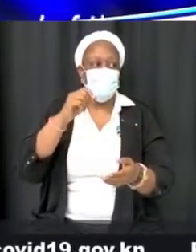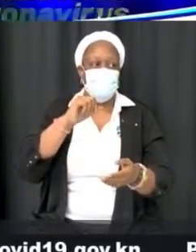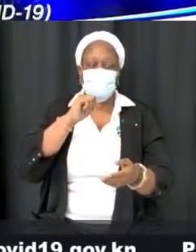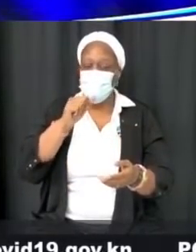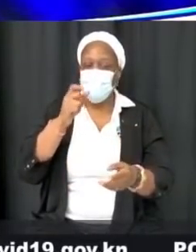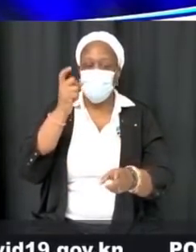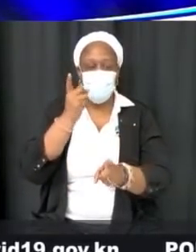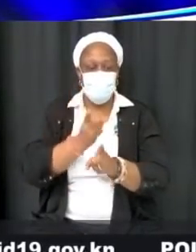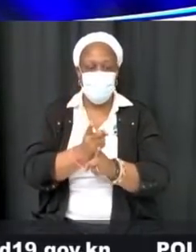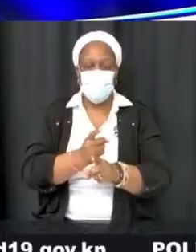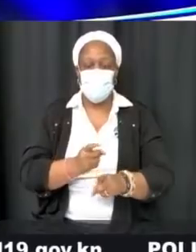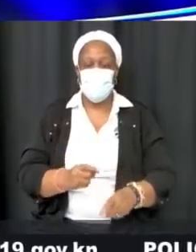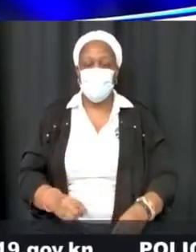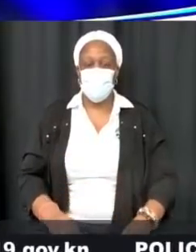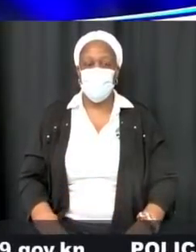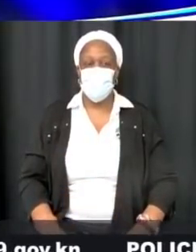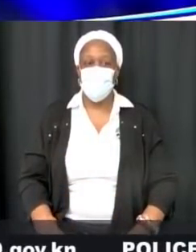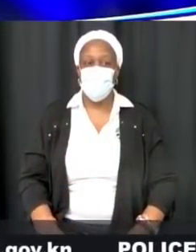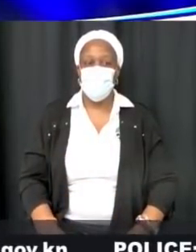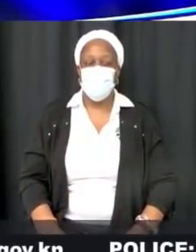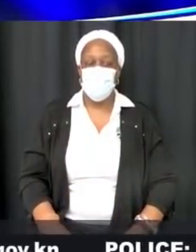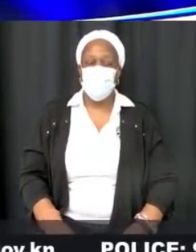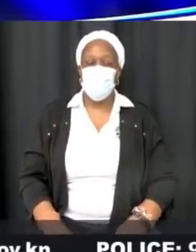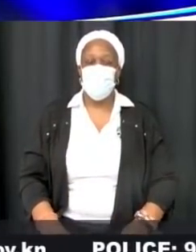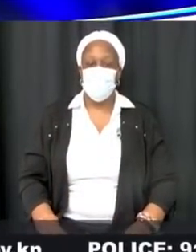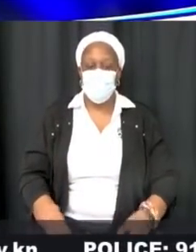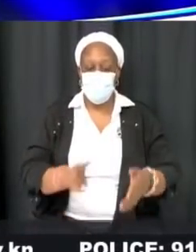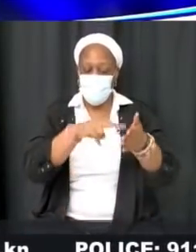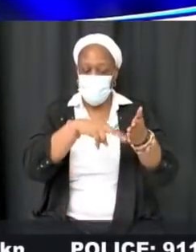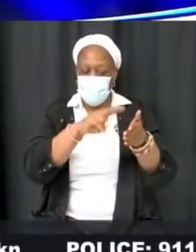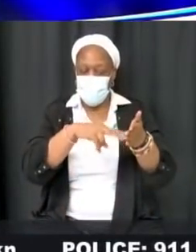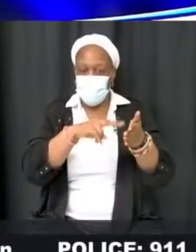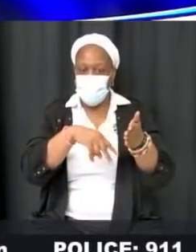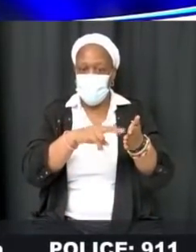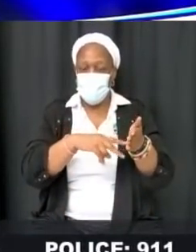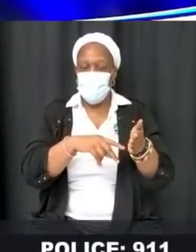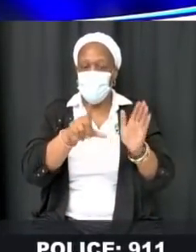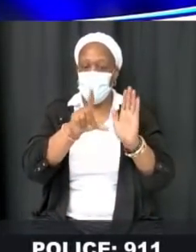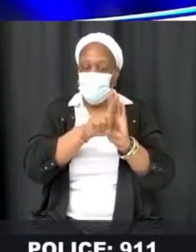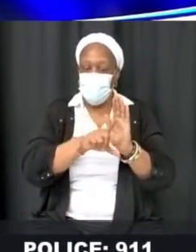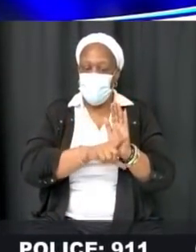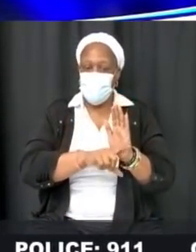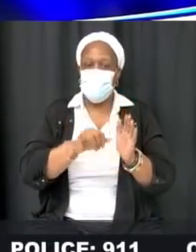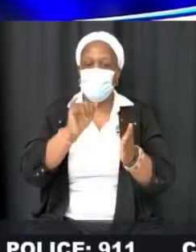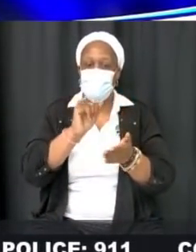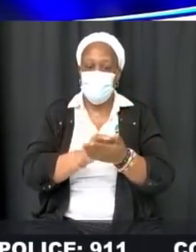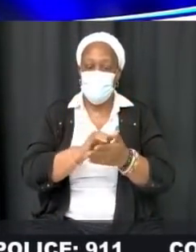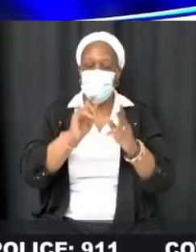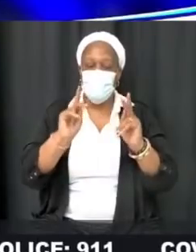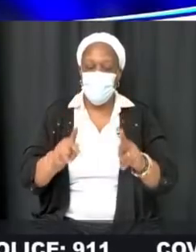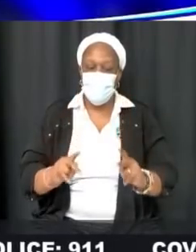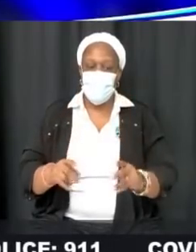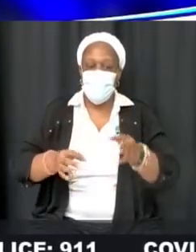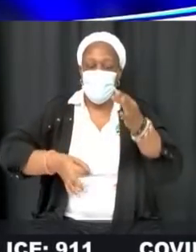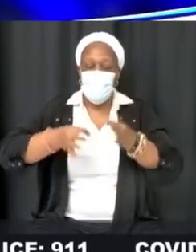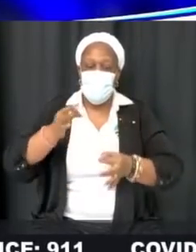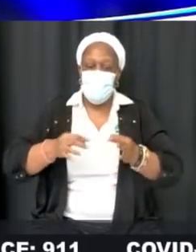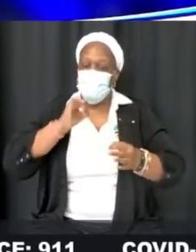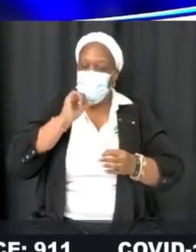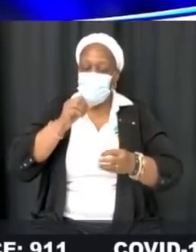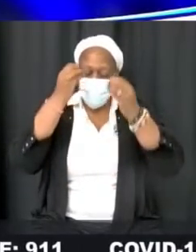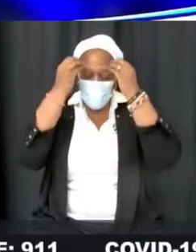is required to do by this act or the regulations, or to carry out any order, instruction,